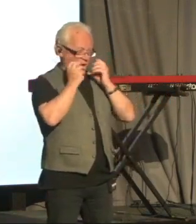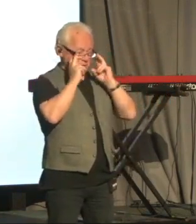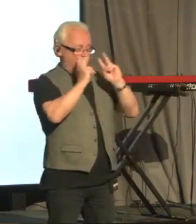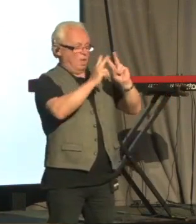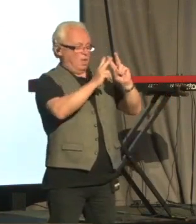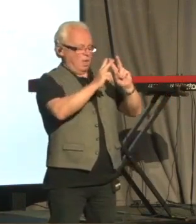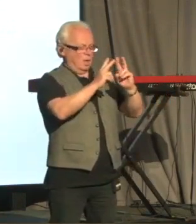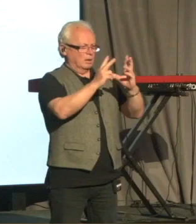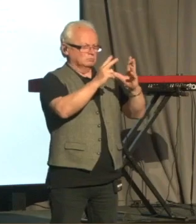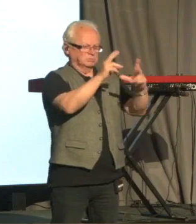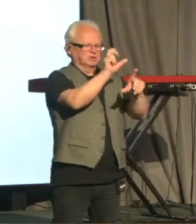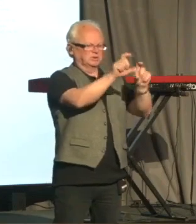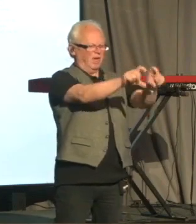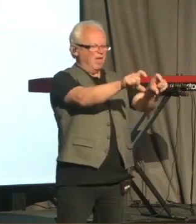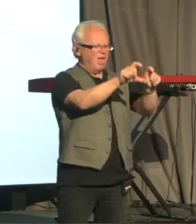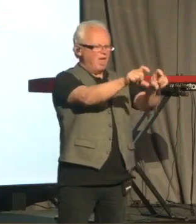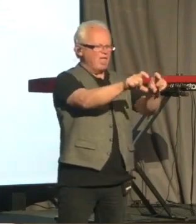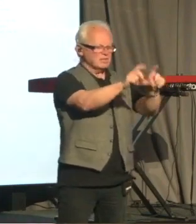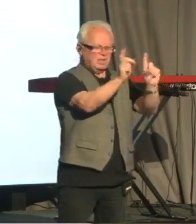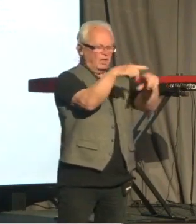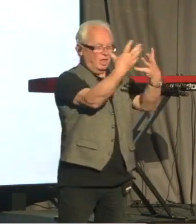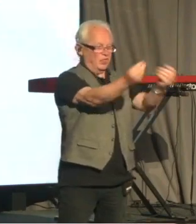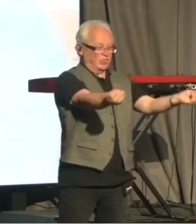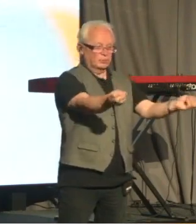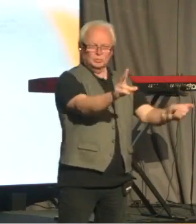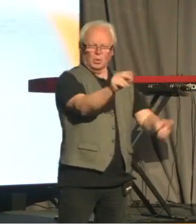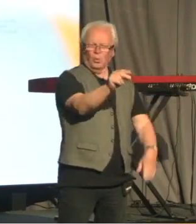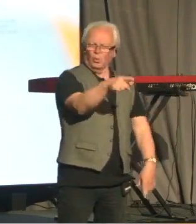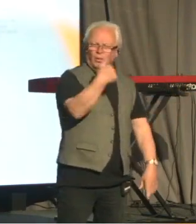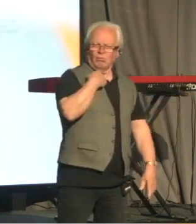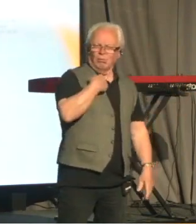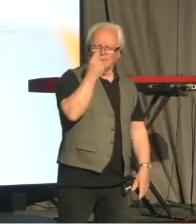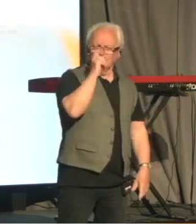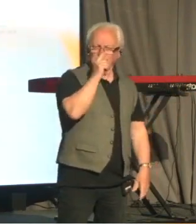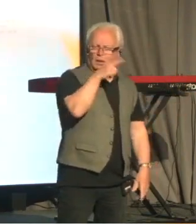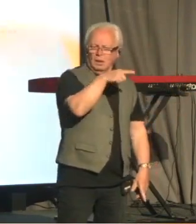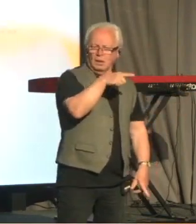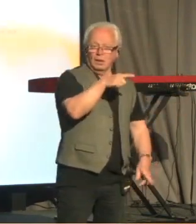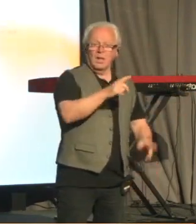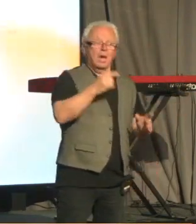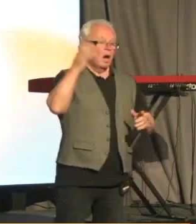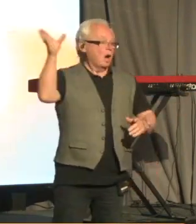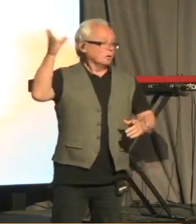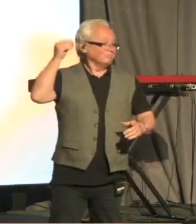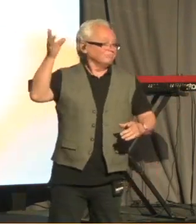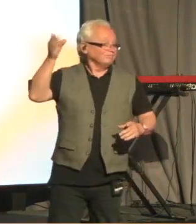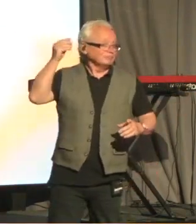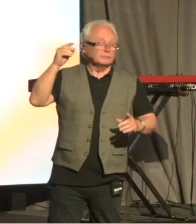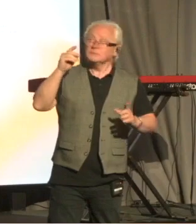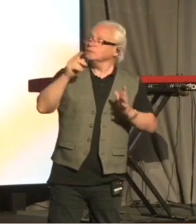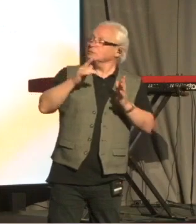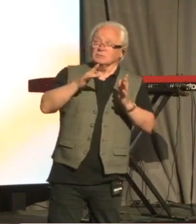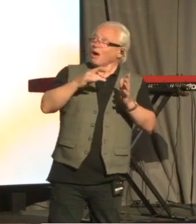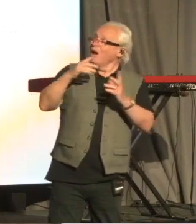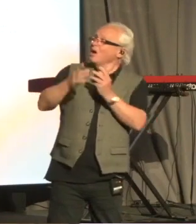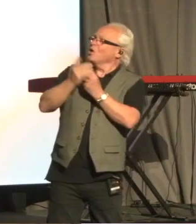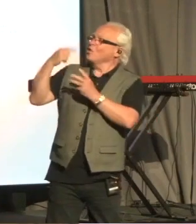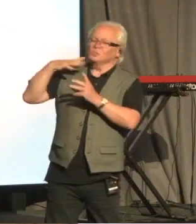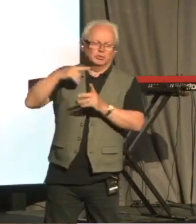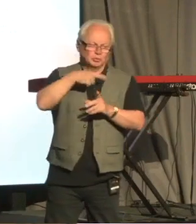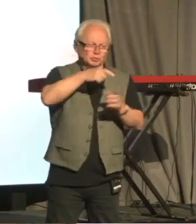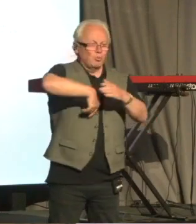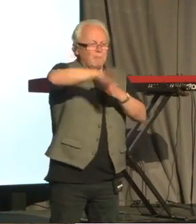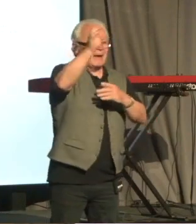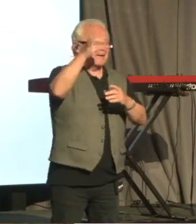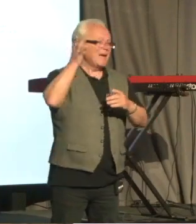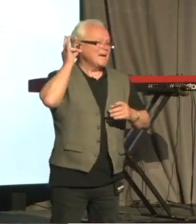And God said to Moses, "Moses, I want you to go back to Egypt, the place that you've ran from, and I want you to tell